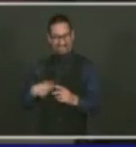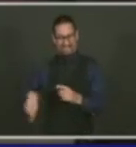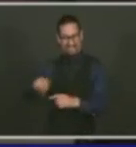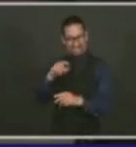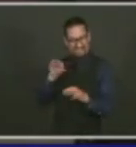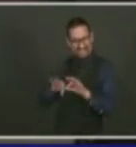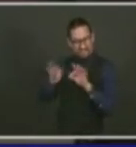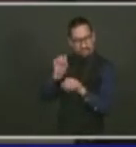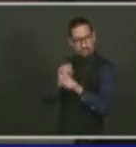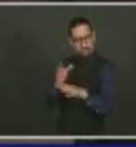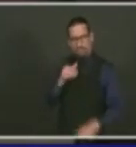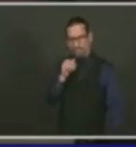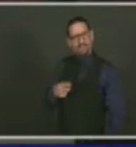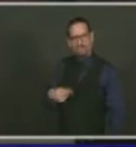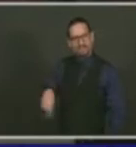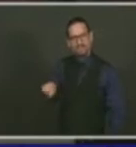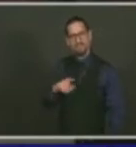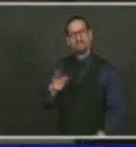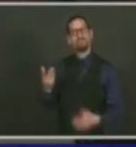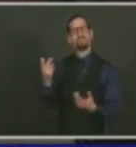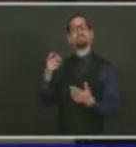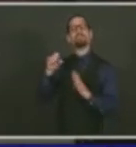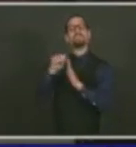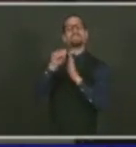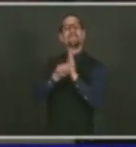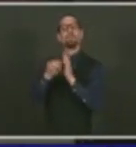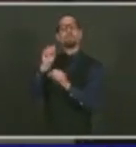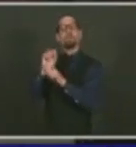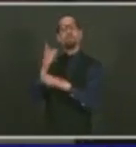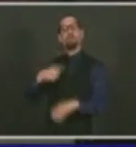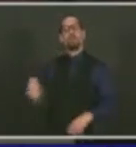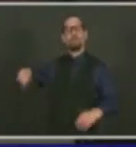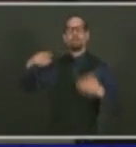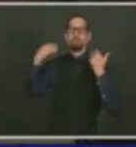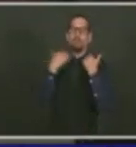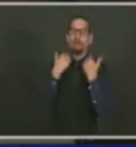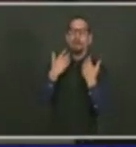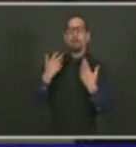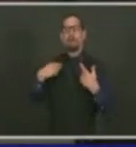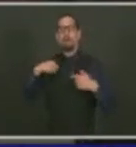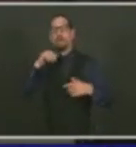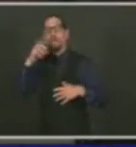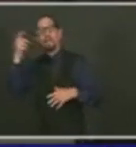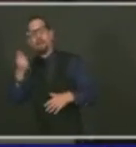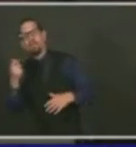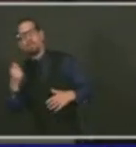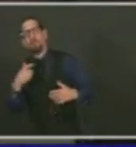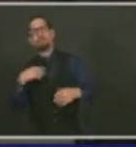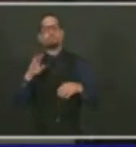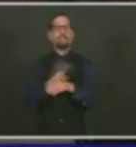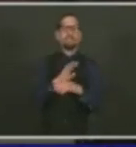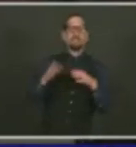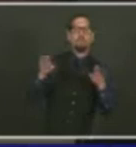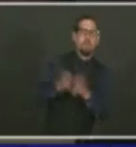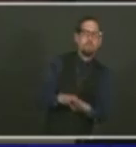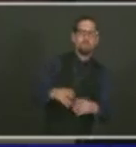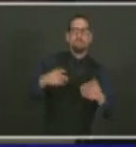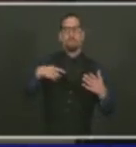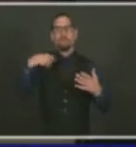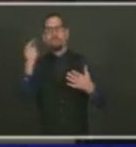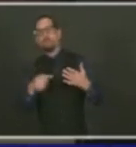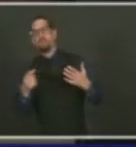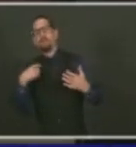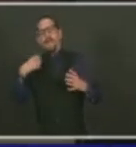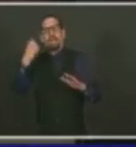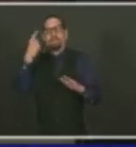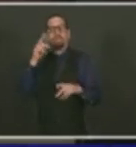face bankruptcies, don't have to face running out of unemployment benefits, don't have to face business closures. I understand that people are working hard